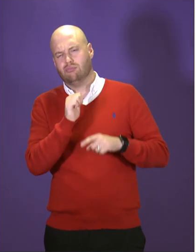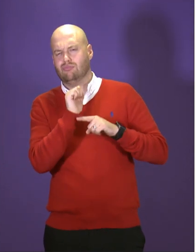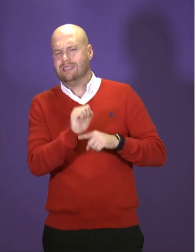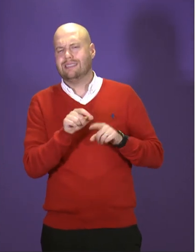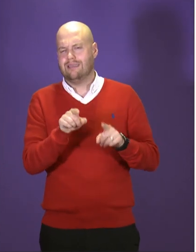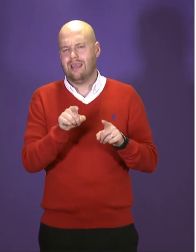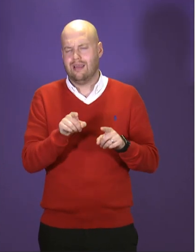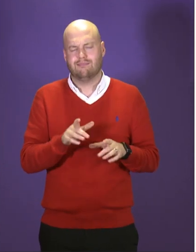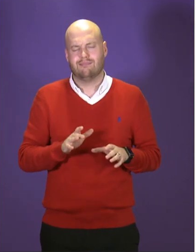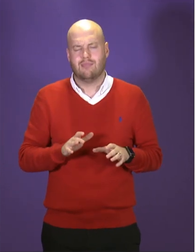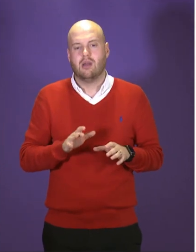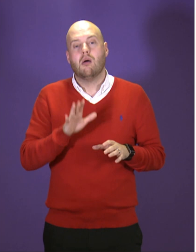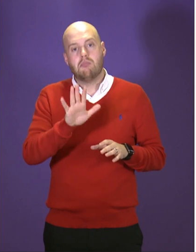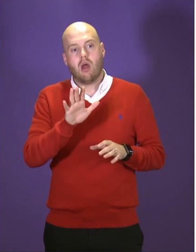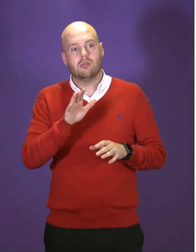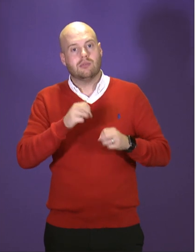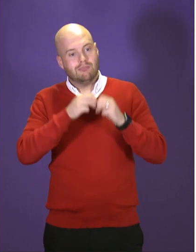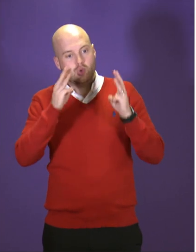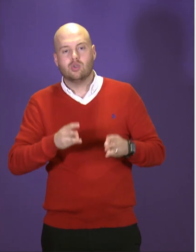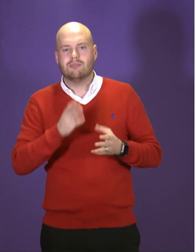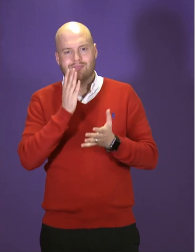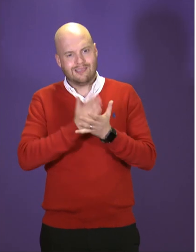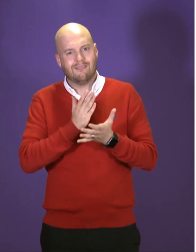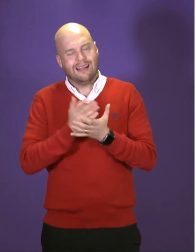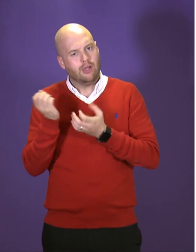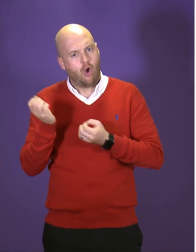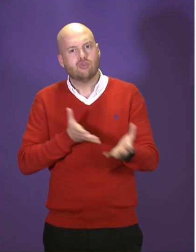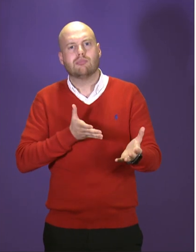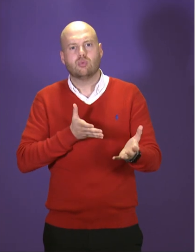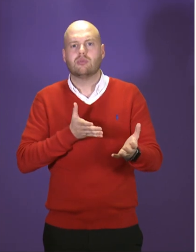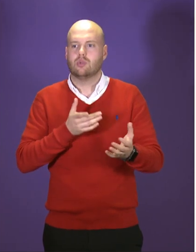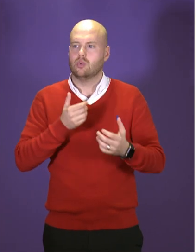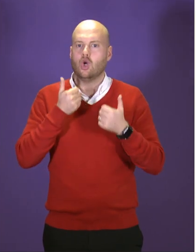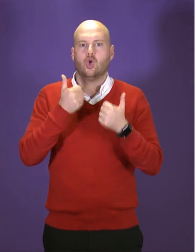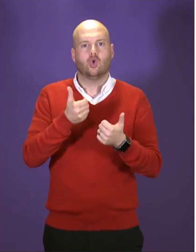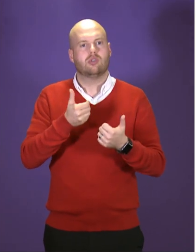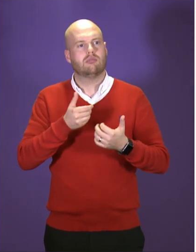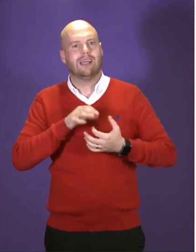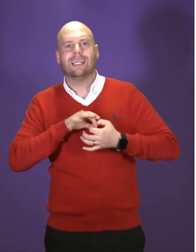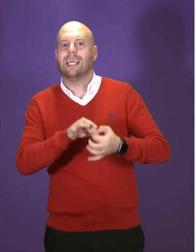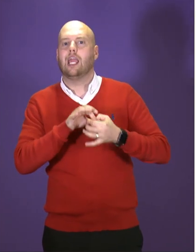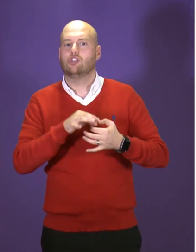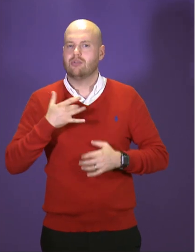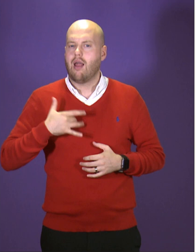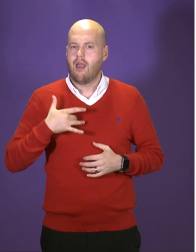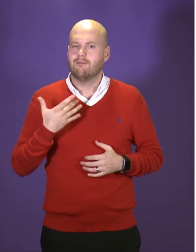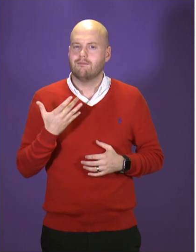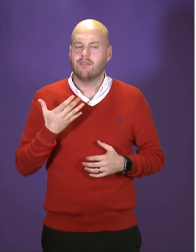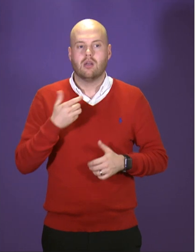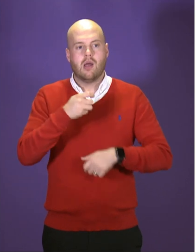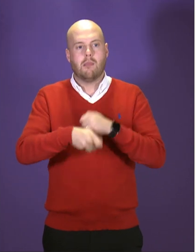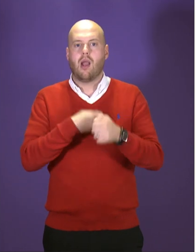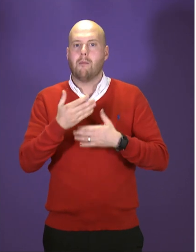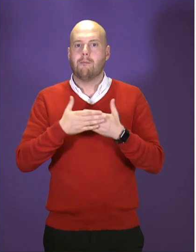zeal. But I do think they contribute to the living of a good and engaged life. They make us more mentally